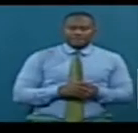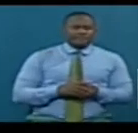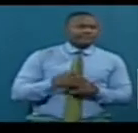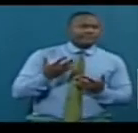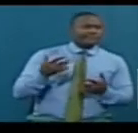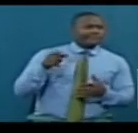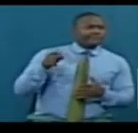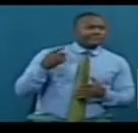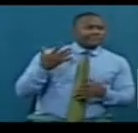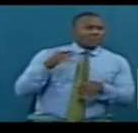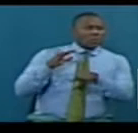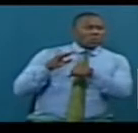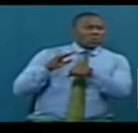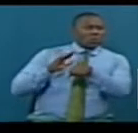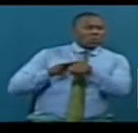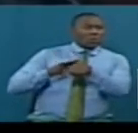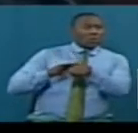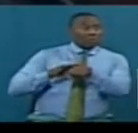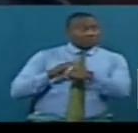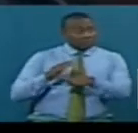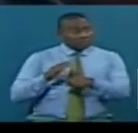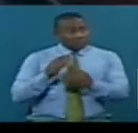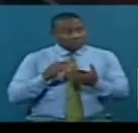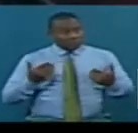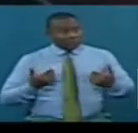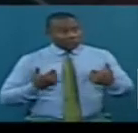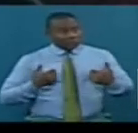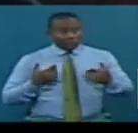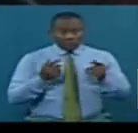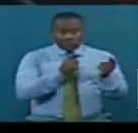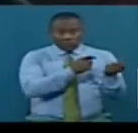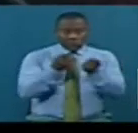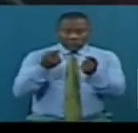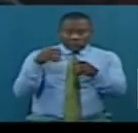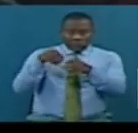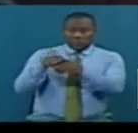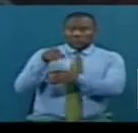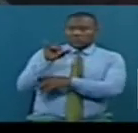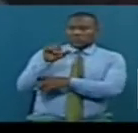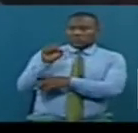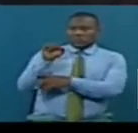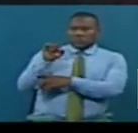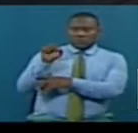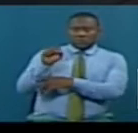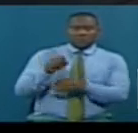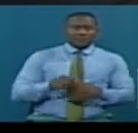the back of a warning that some youth from Ghana have been lured into joining ISIS.